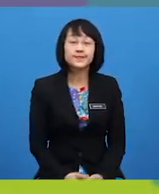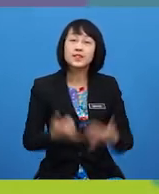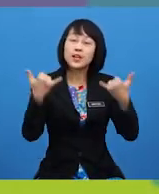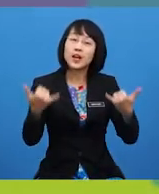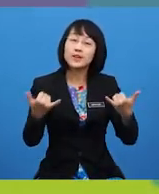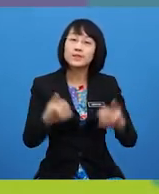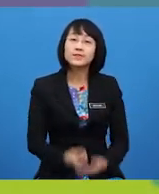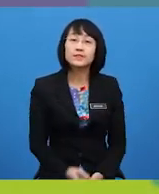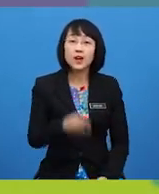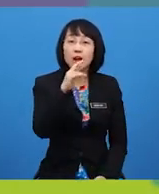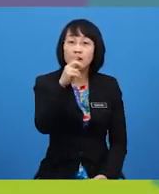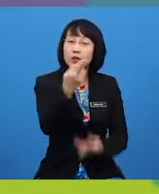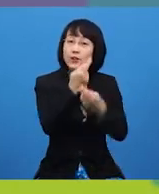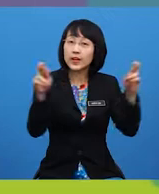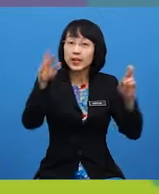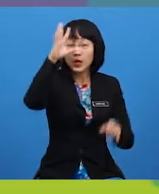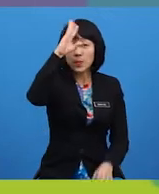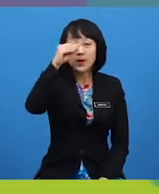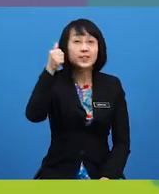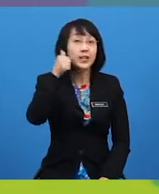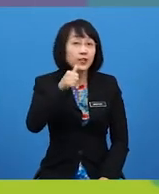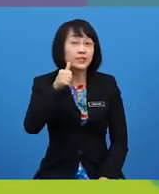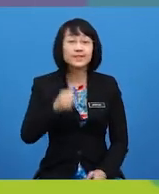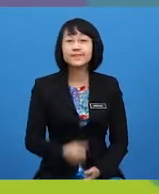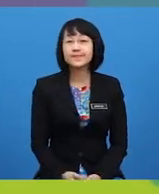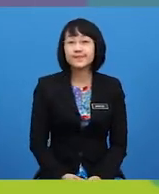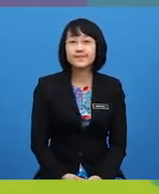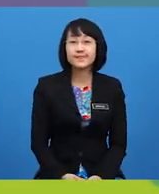Now, are you ready, boys and girls?